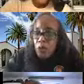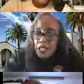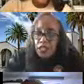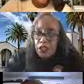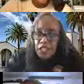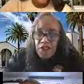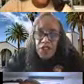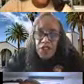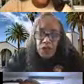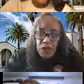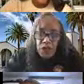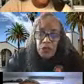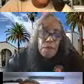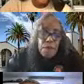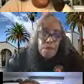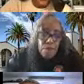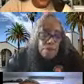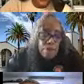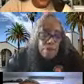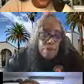When was San Diego State founded?